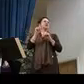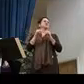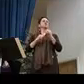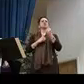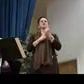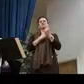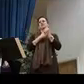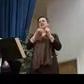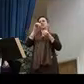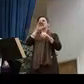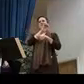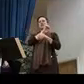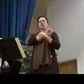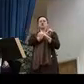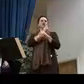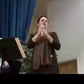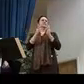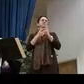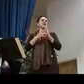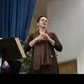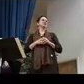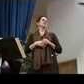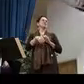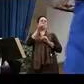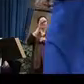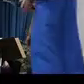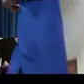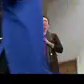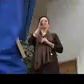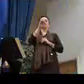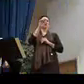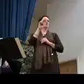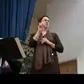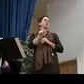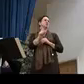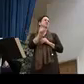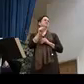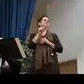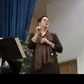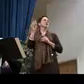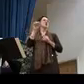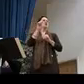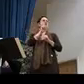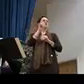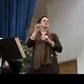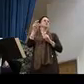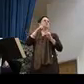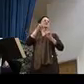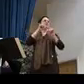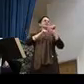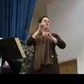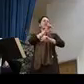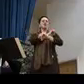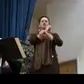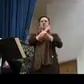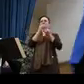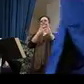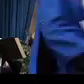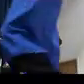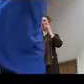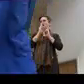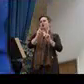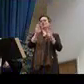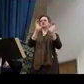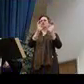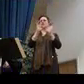Tech. Alexander Ian Murray, Associate of Applied Science, Sustainable Energy Tech, honors, Certificate of Applied Science, Sustainable